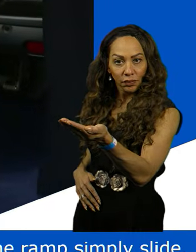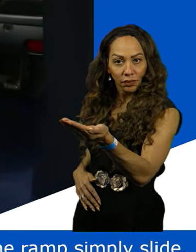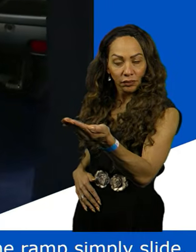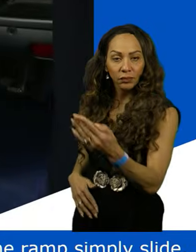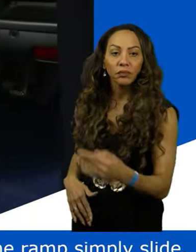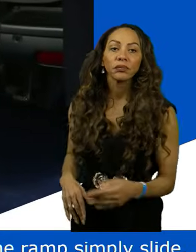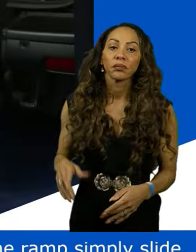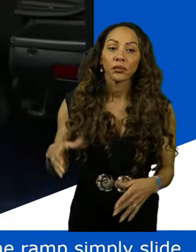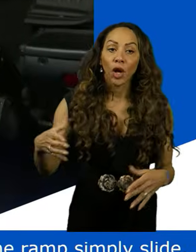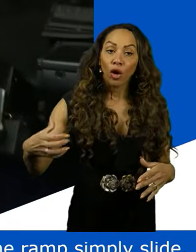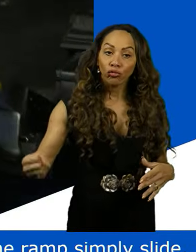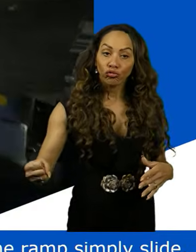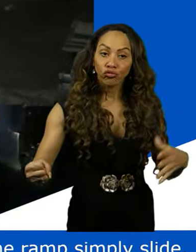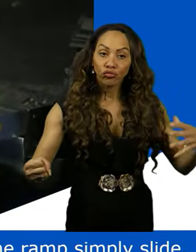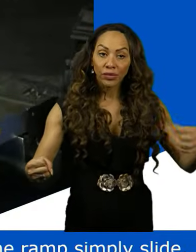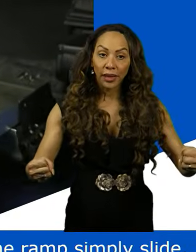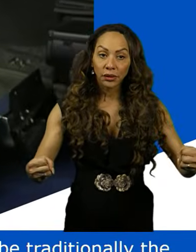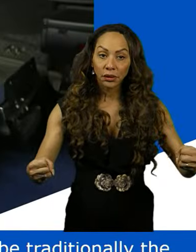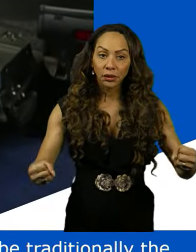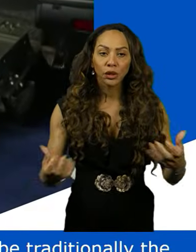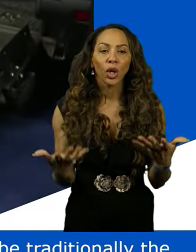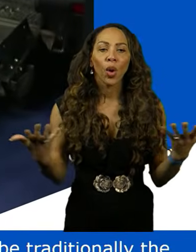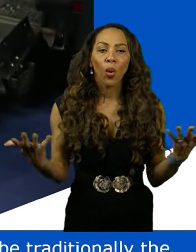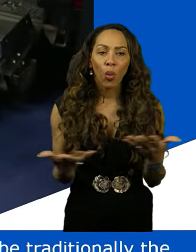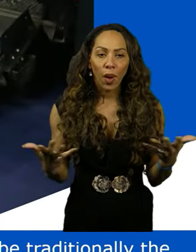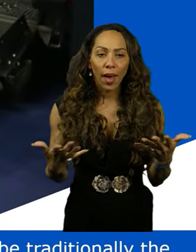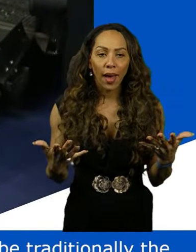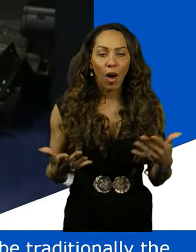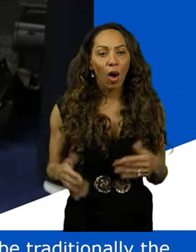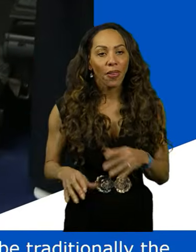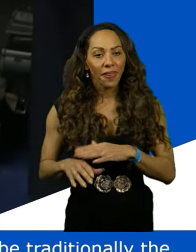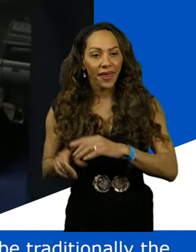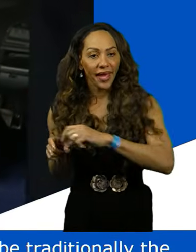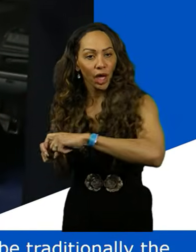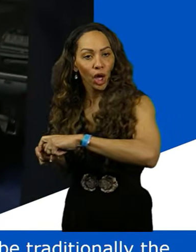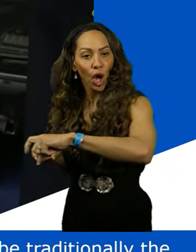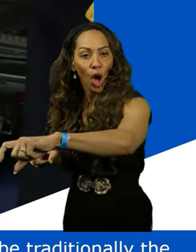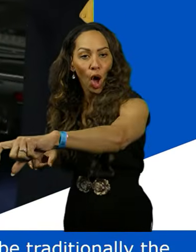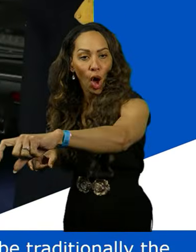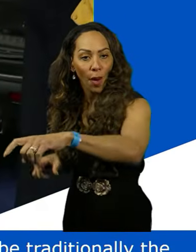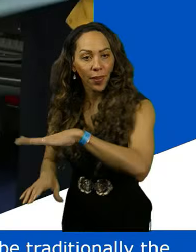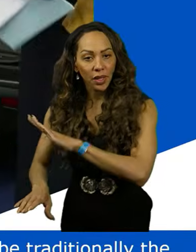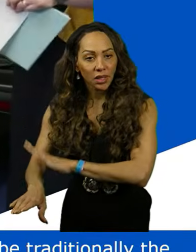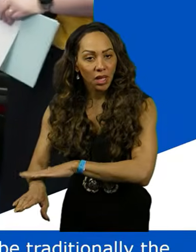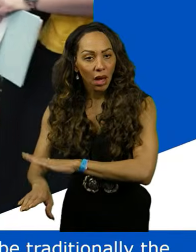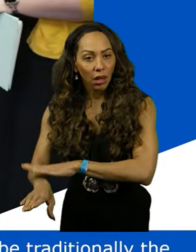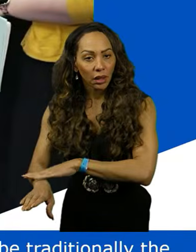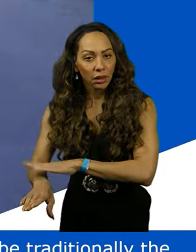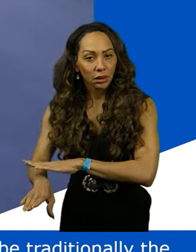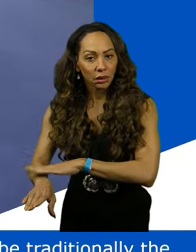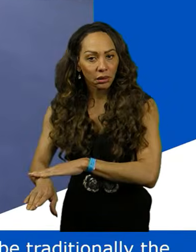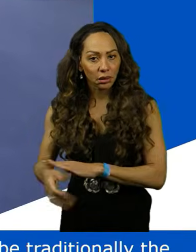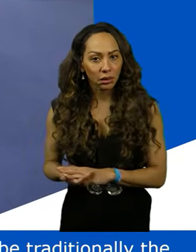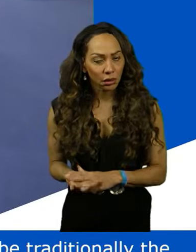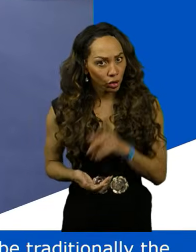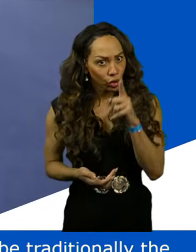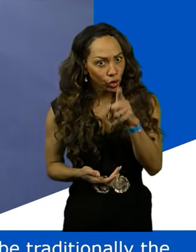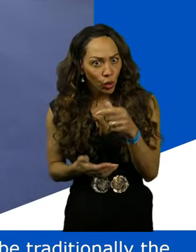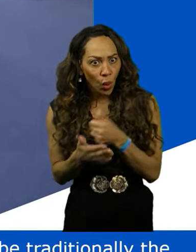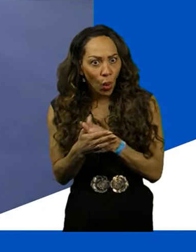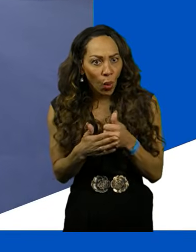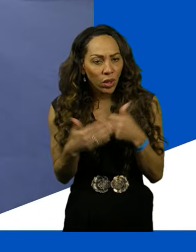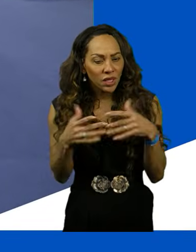side. A two-fold ramp in position. Brilliant. So you're really thinking about safety and everything that